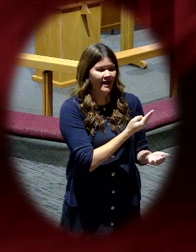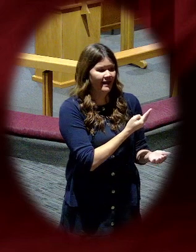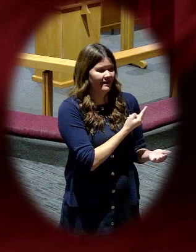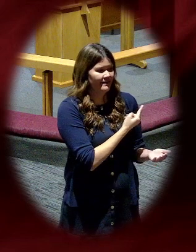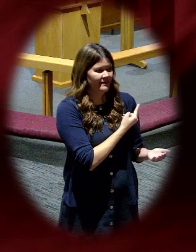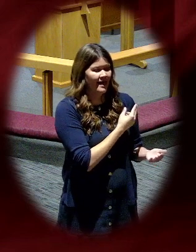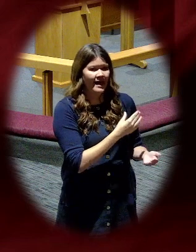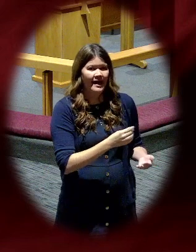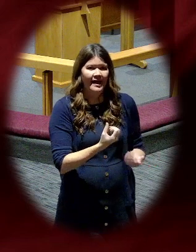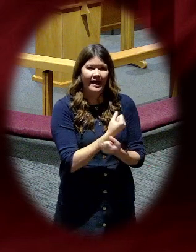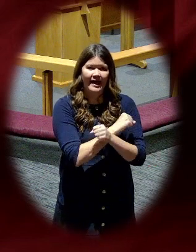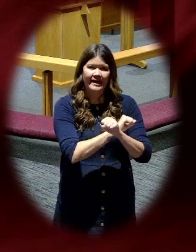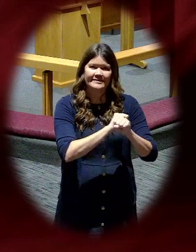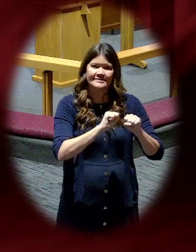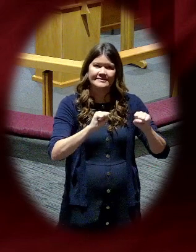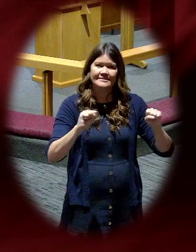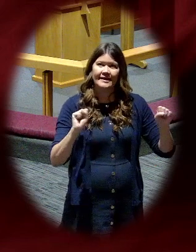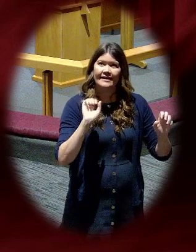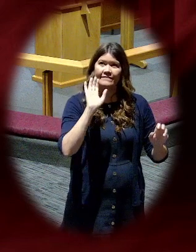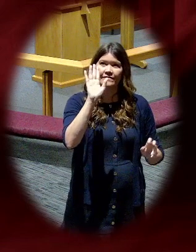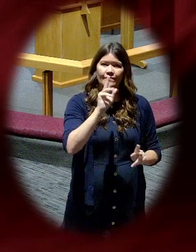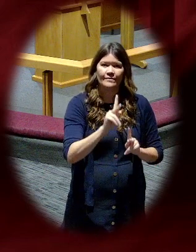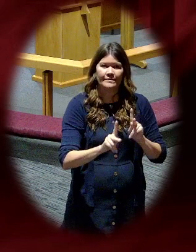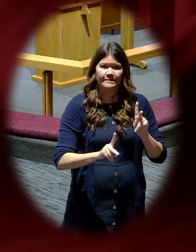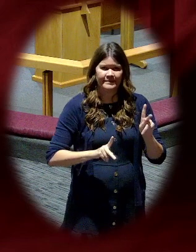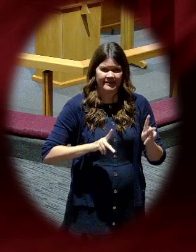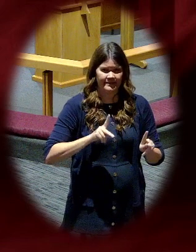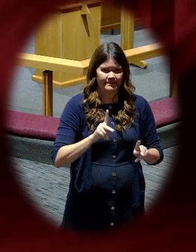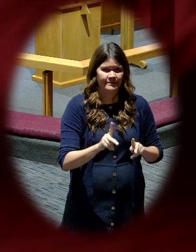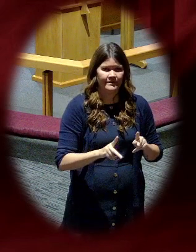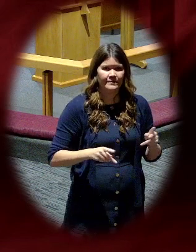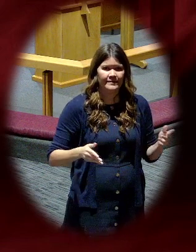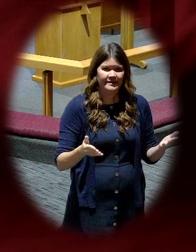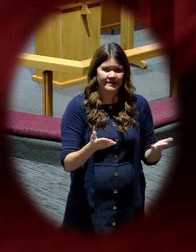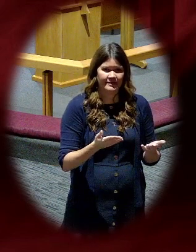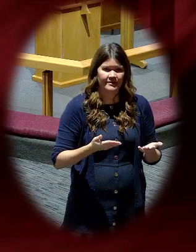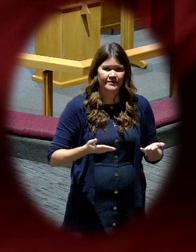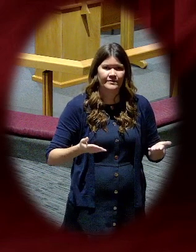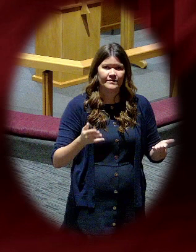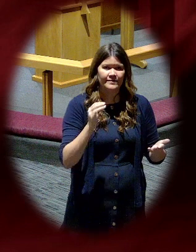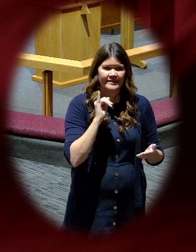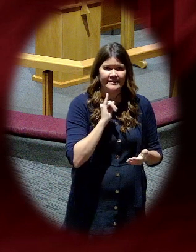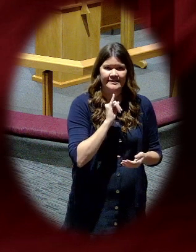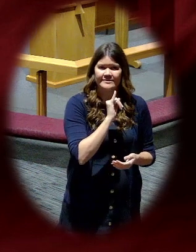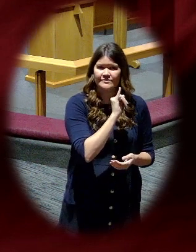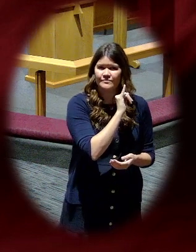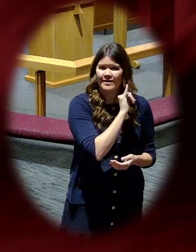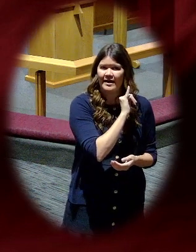Thank you.